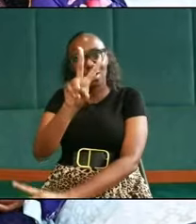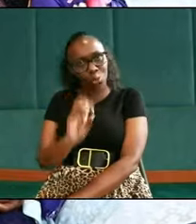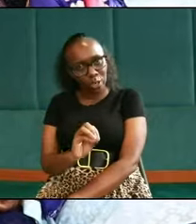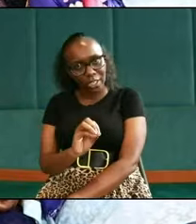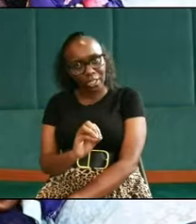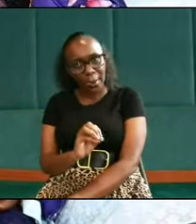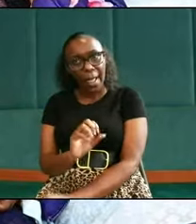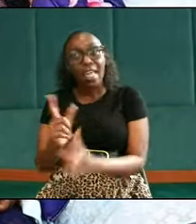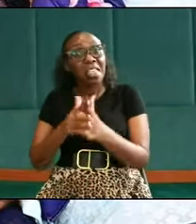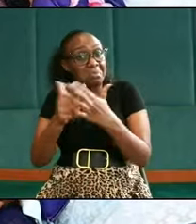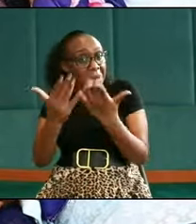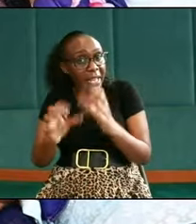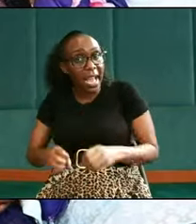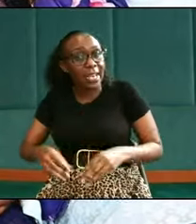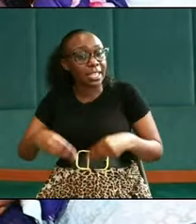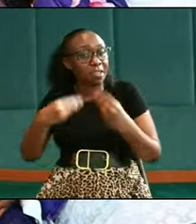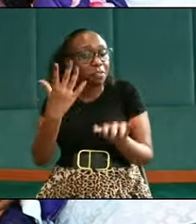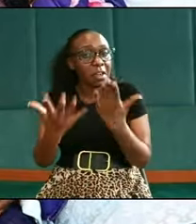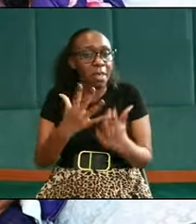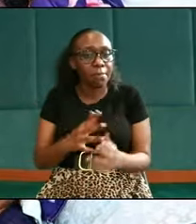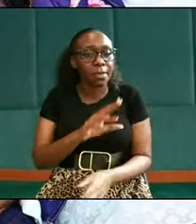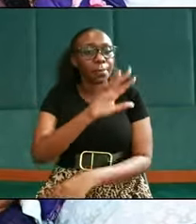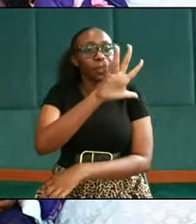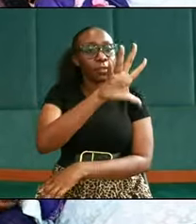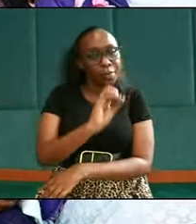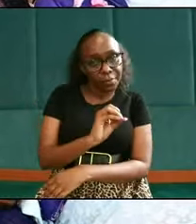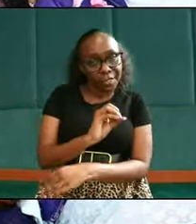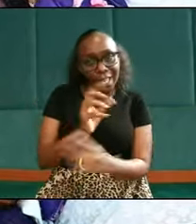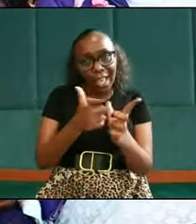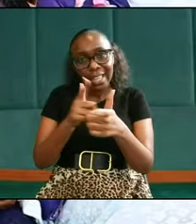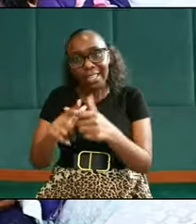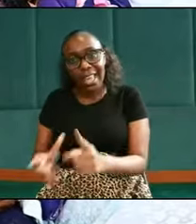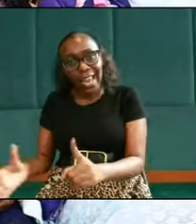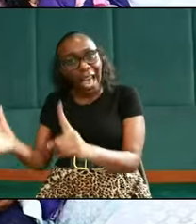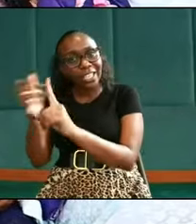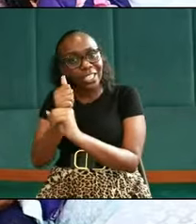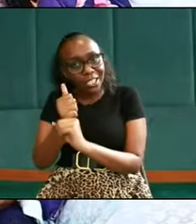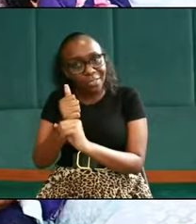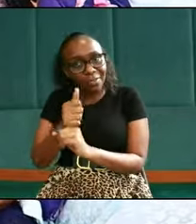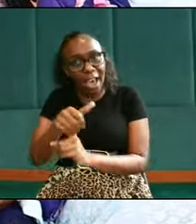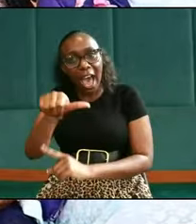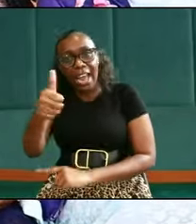entrust 50 into our hands because we'll be able to use 50 and get another